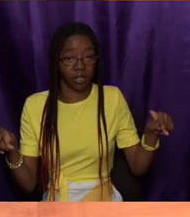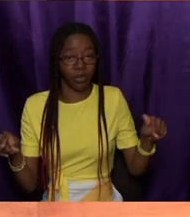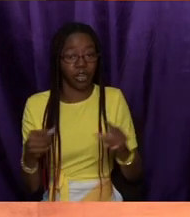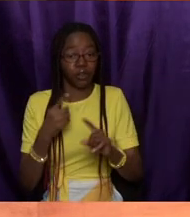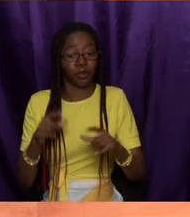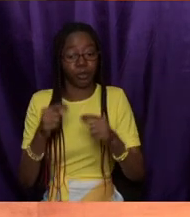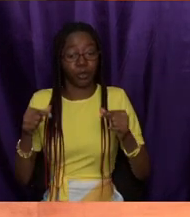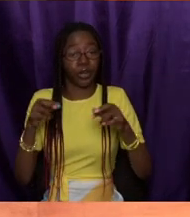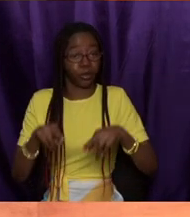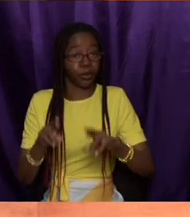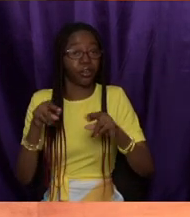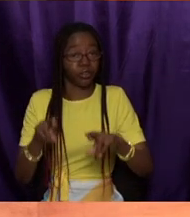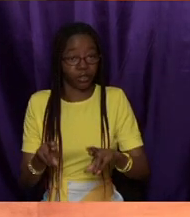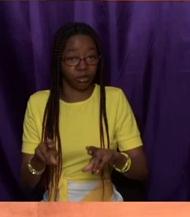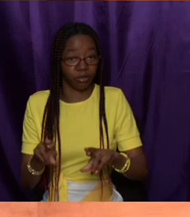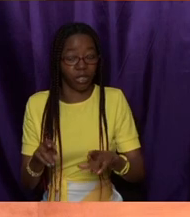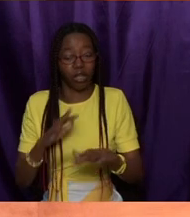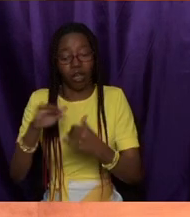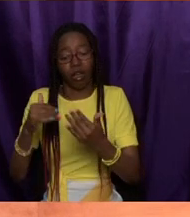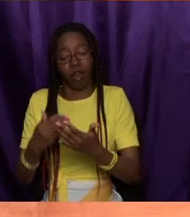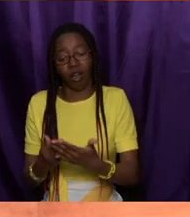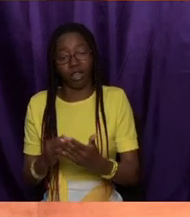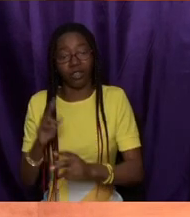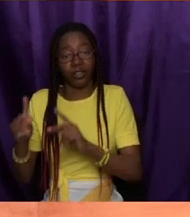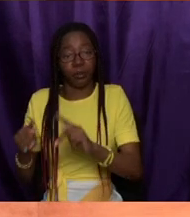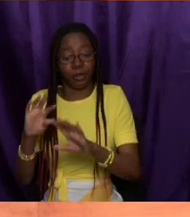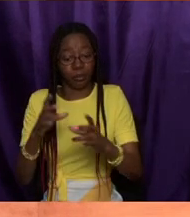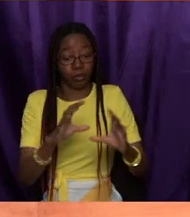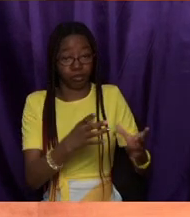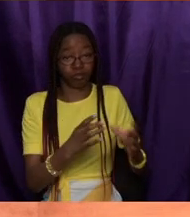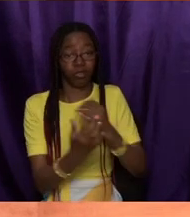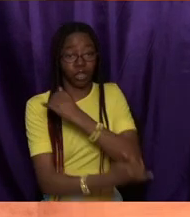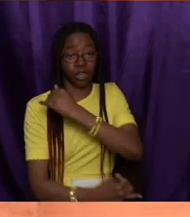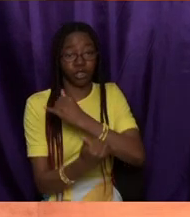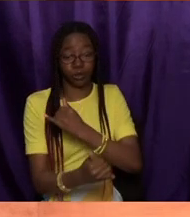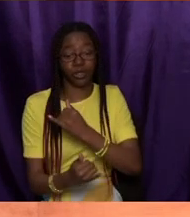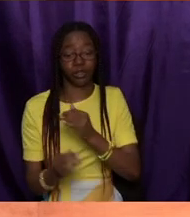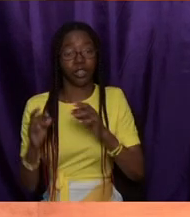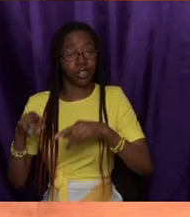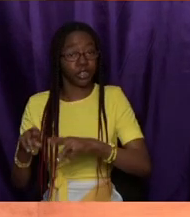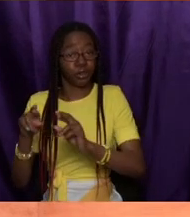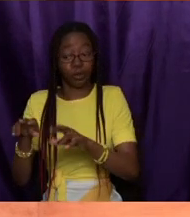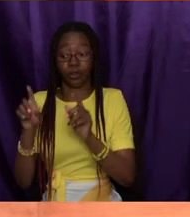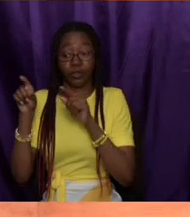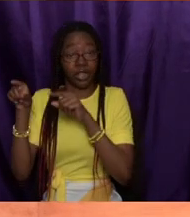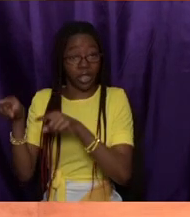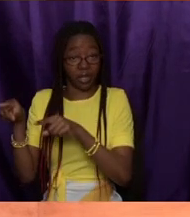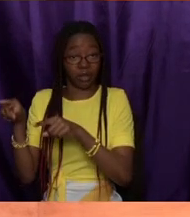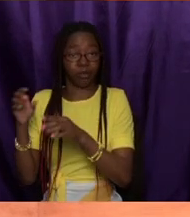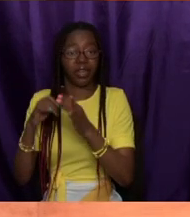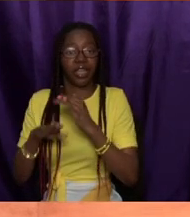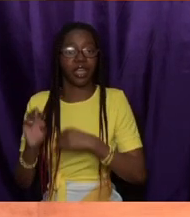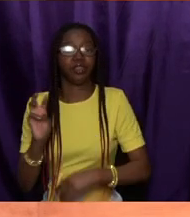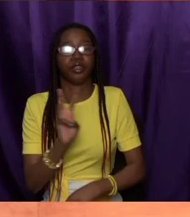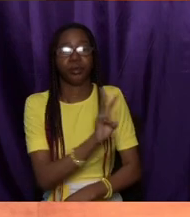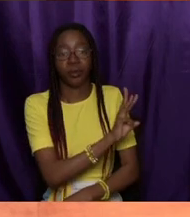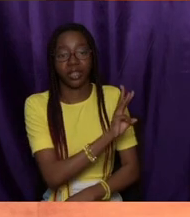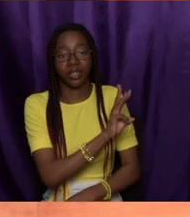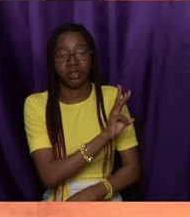great river, the Euphrates, all the Hittite country to the Mediterranean Sea in the